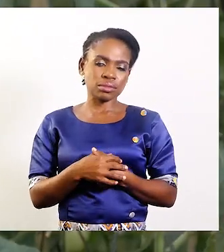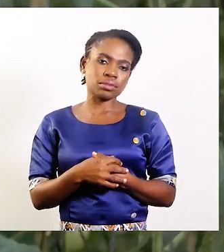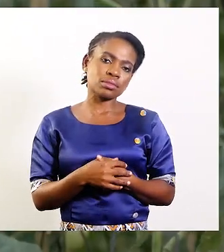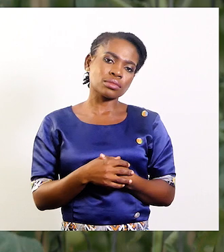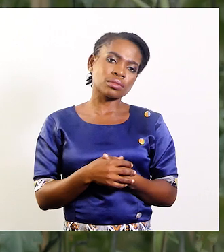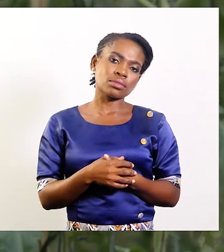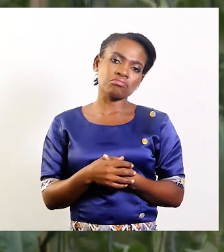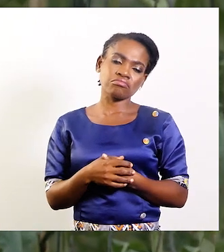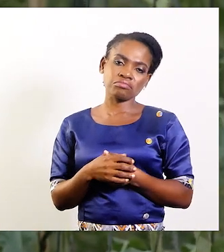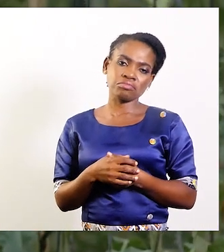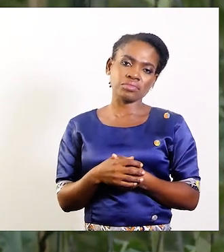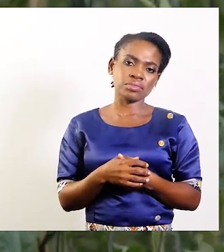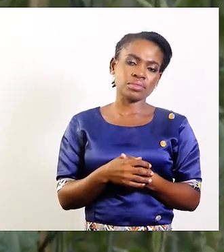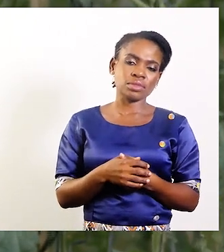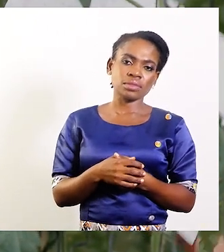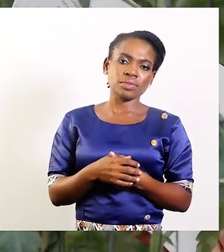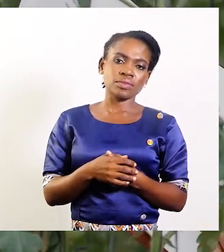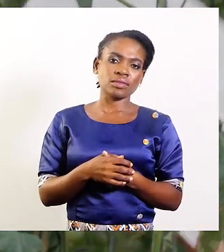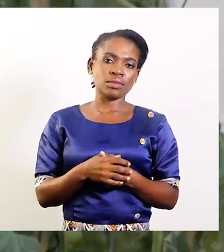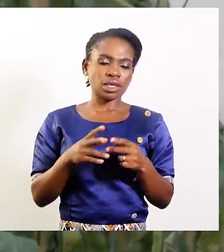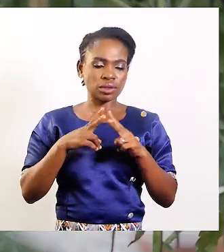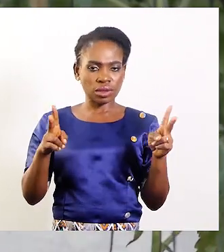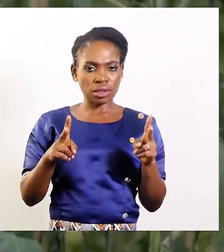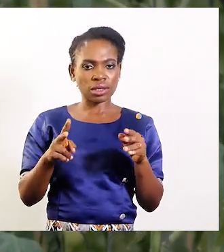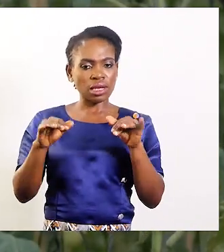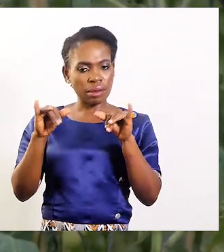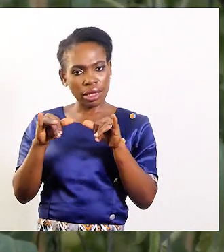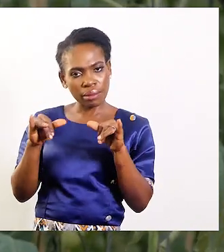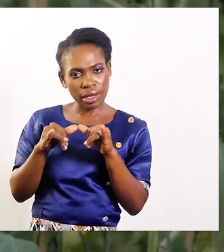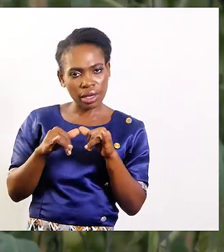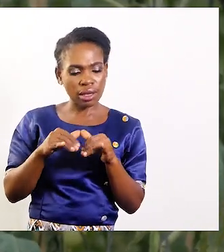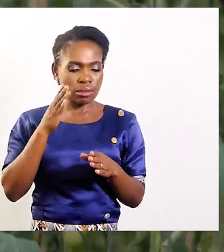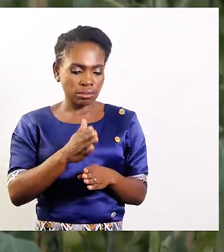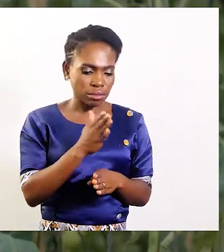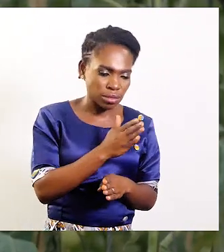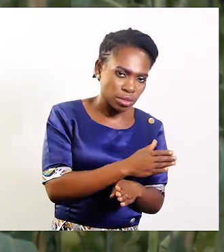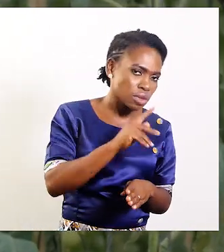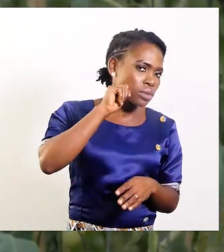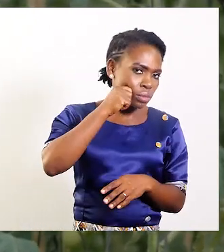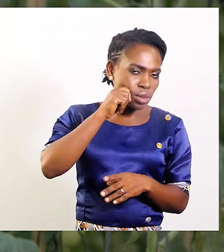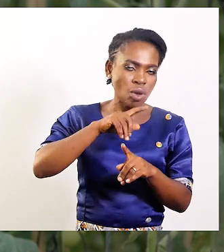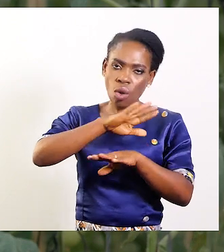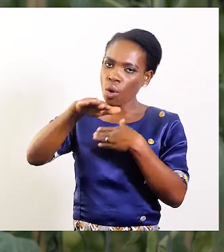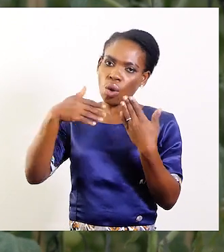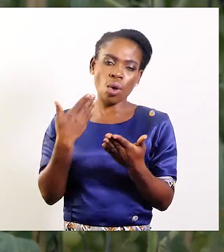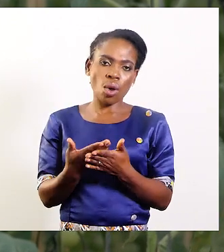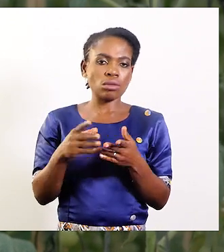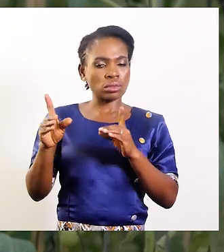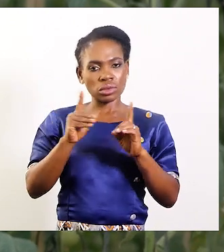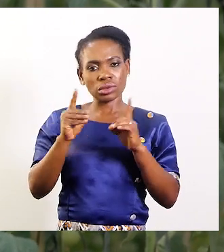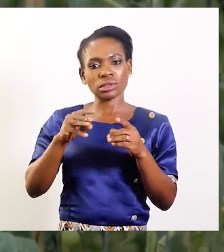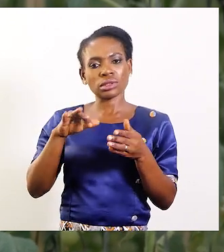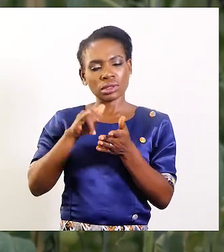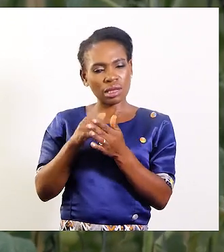see. Interesting. So bell pepper, tomatoes, cucumbers, cherry tomatoes, and all of that. Do you source